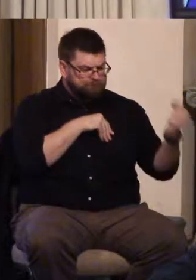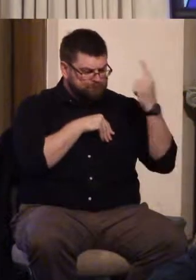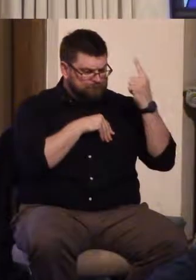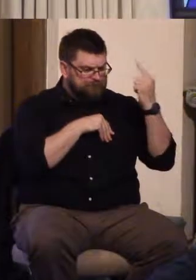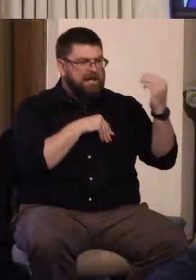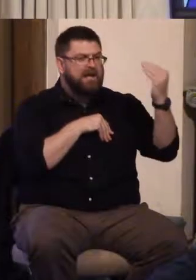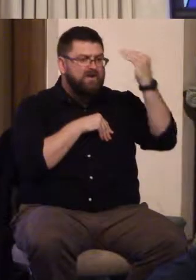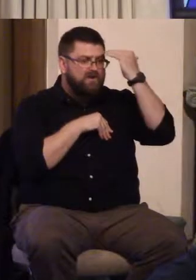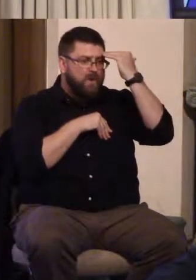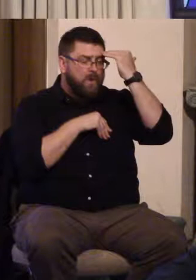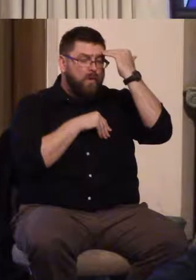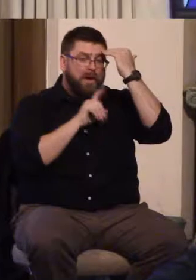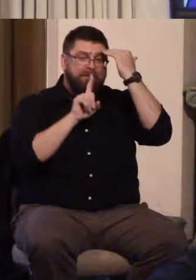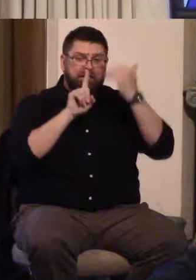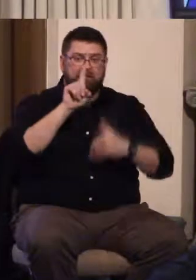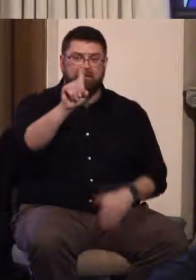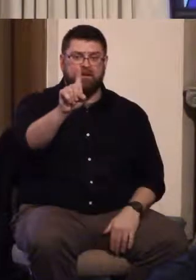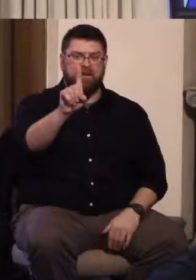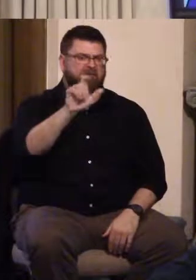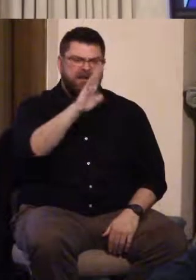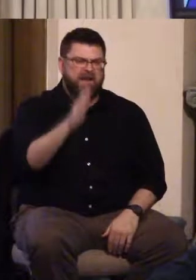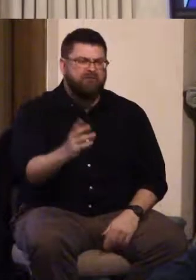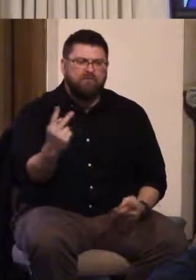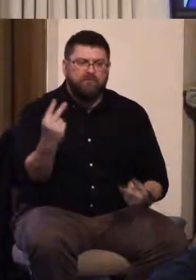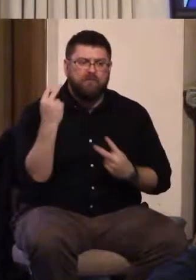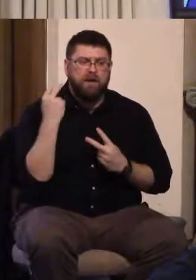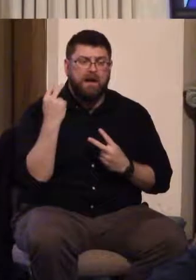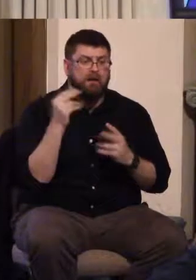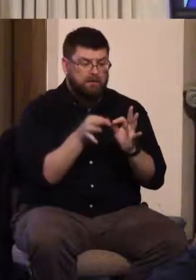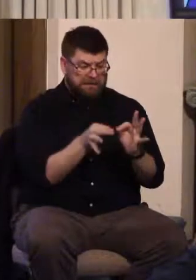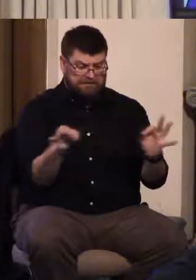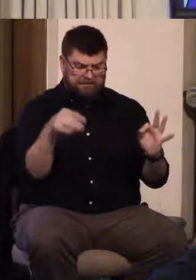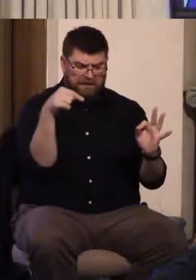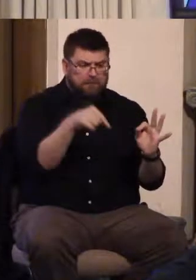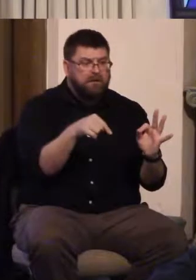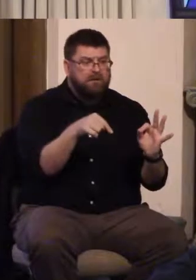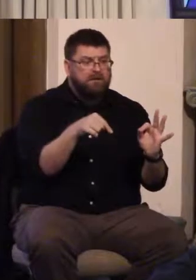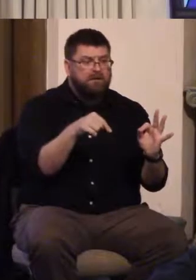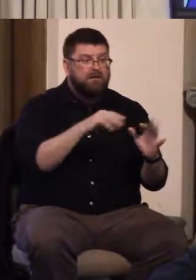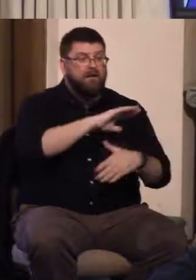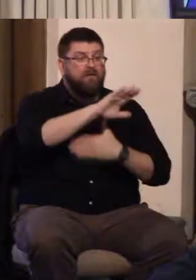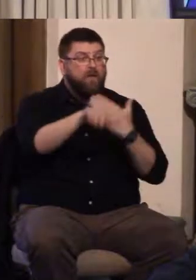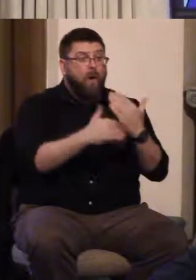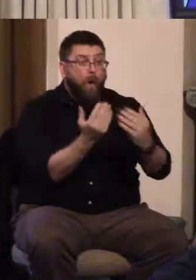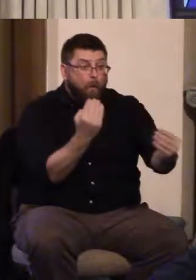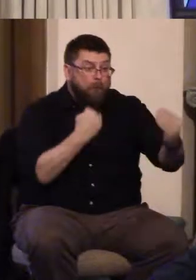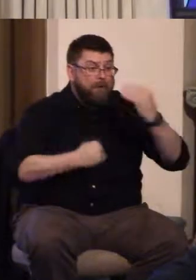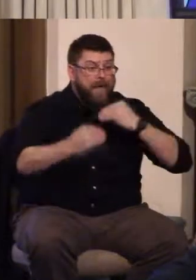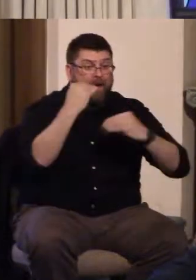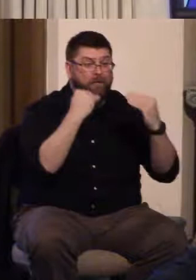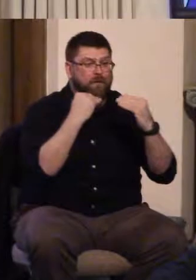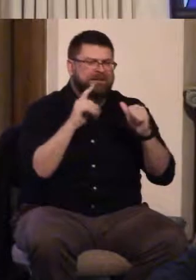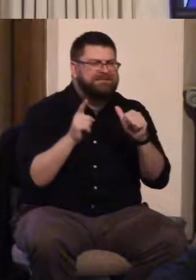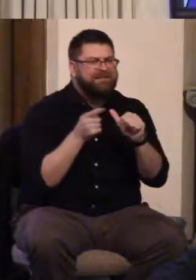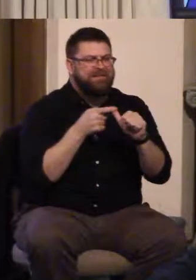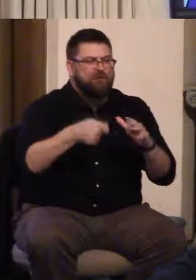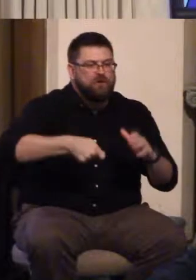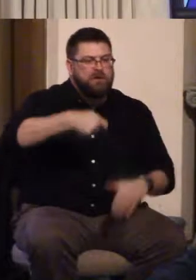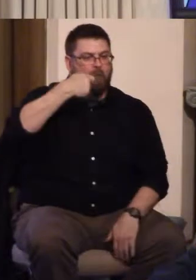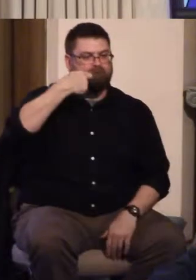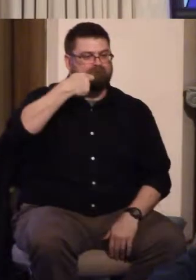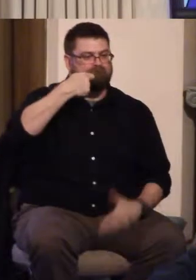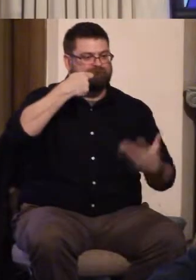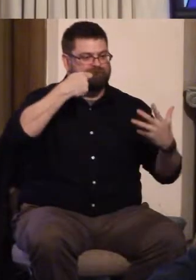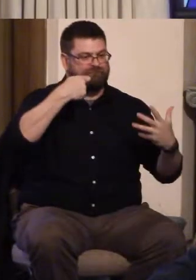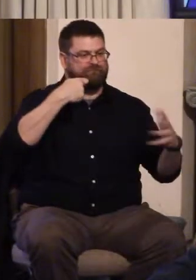know, and walk out those doors and never look back. And that is that the whole banquet is in the first bite.